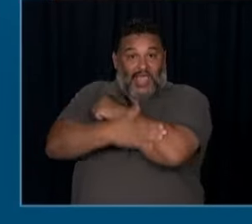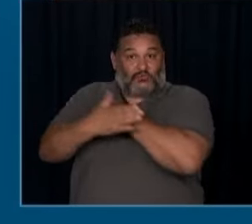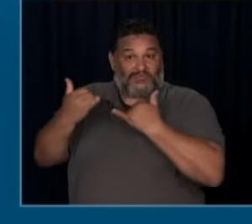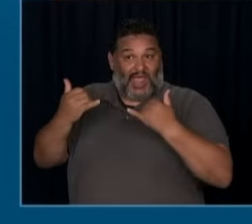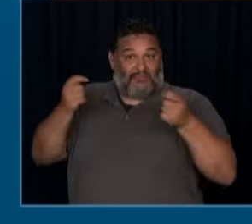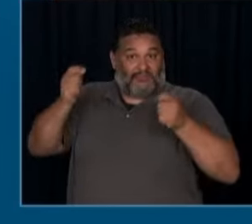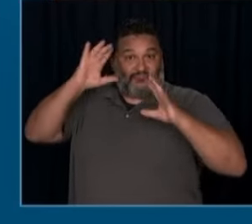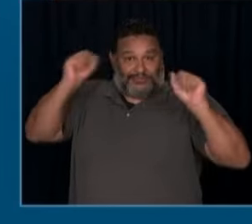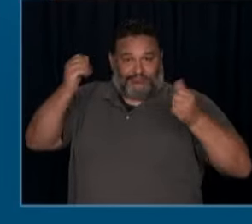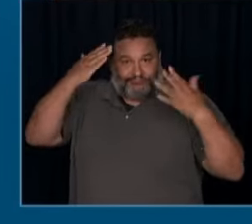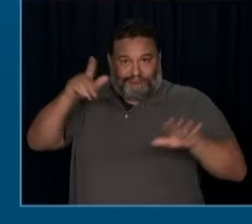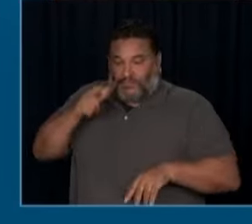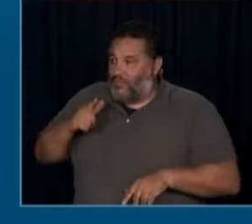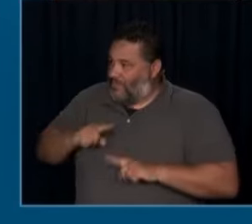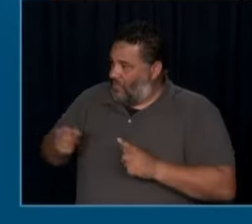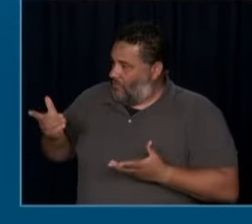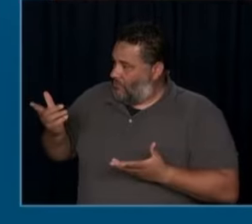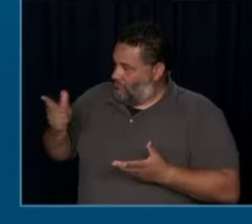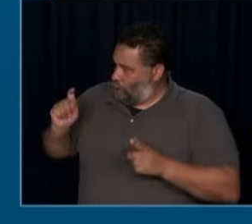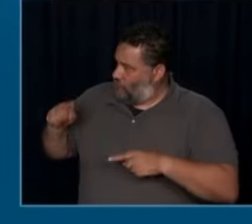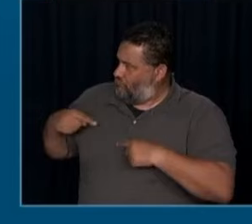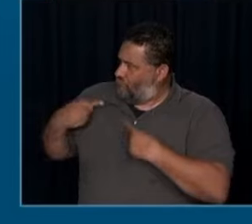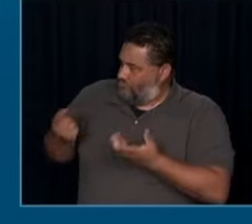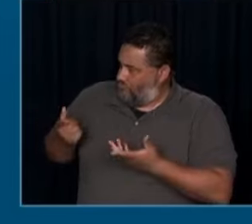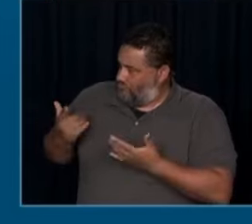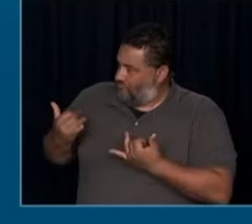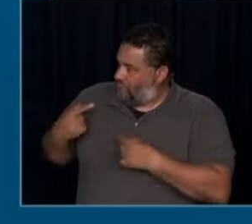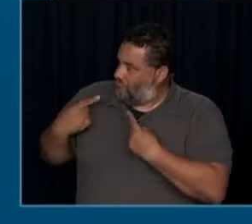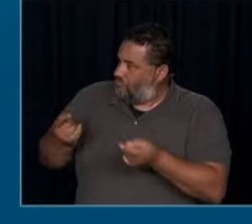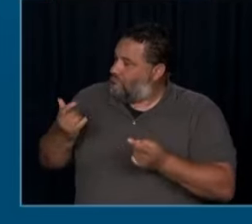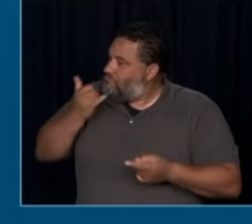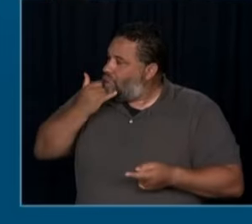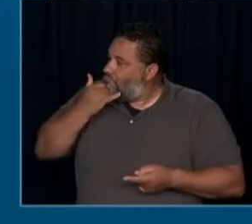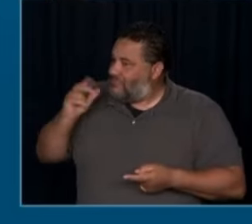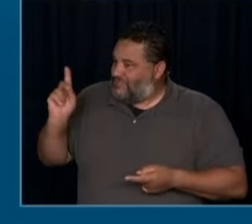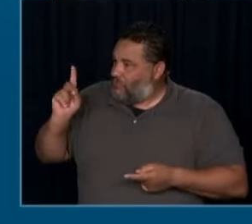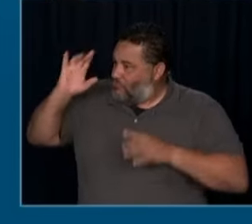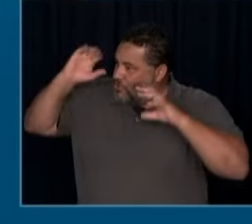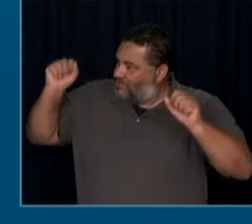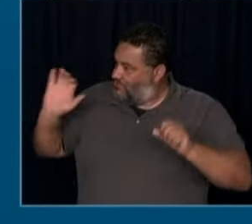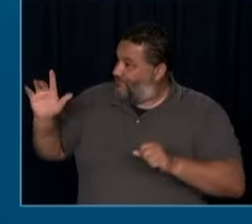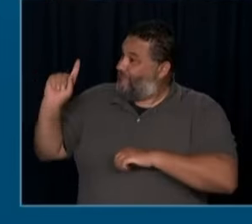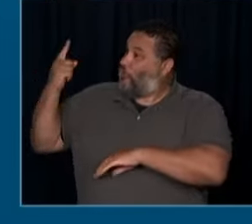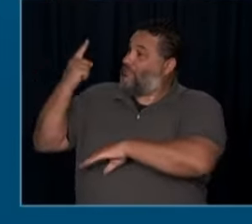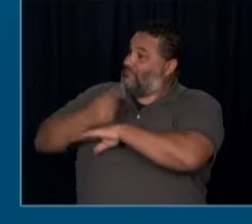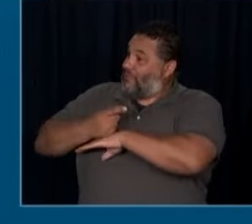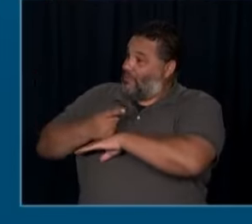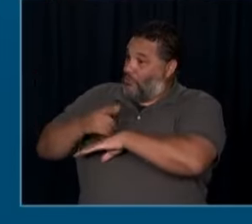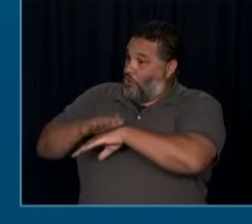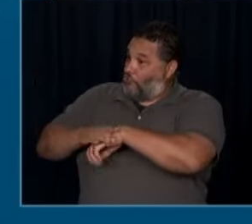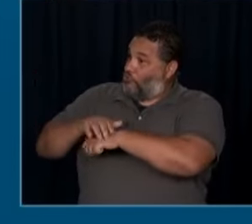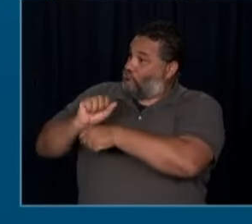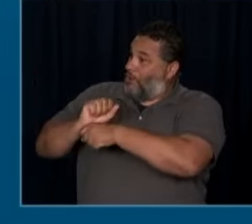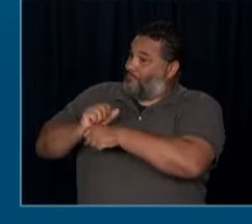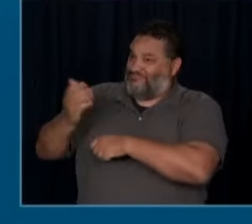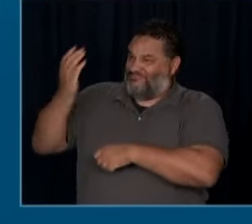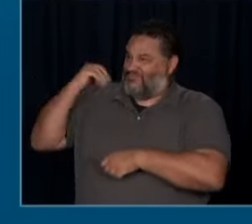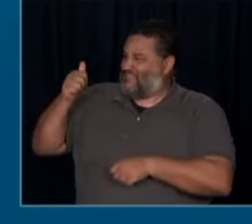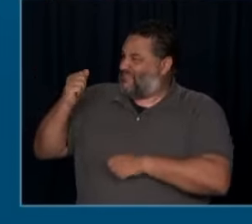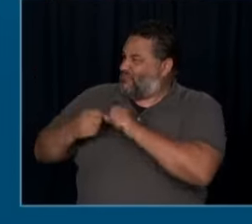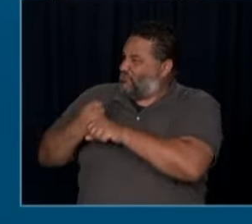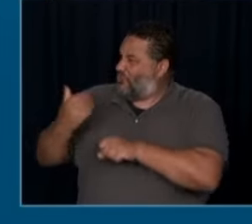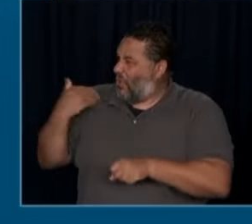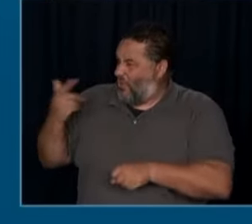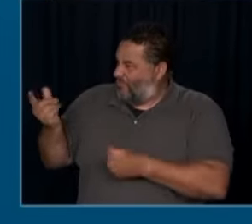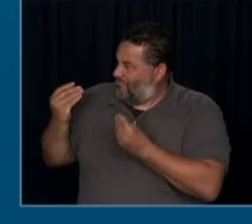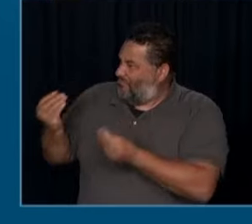you done that, Ruben? We've had a Democrat president. Your first day on the job. Actually, do have a bill. Your first day on the job was 10 years ago. So I actually